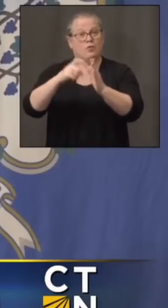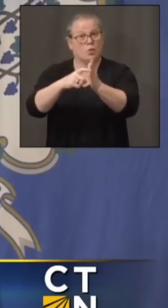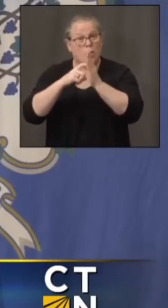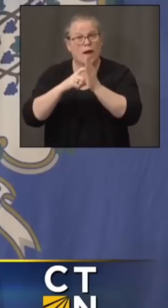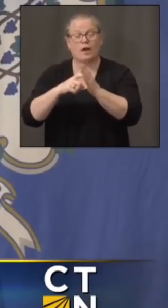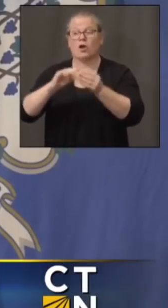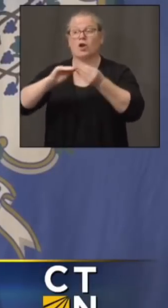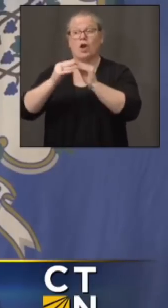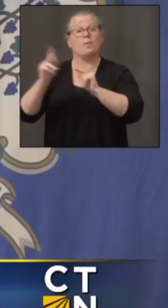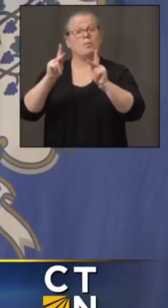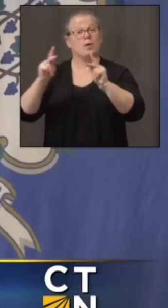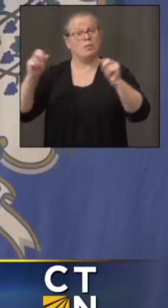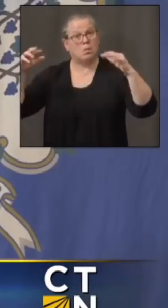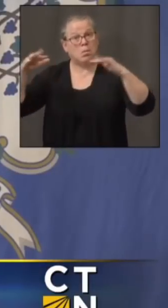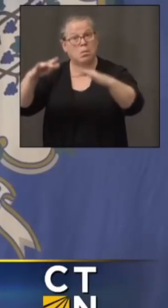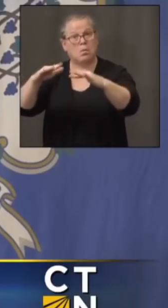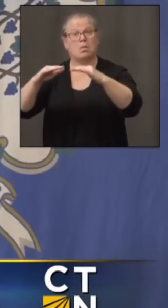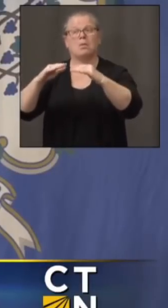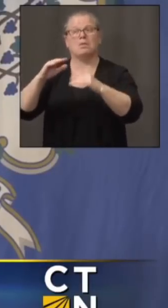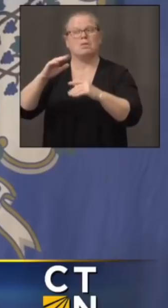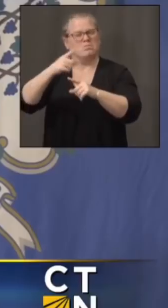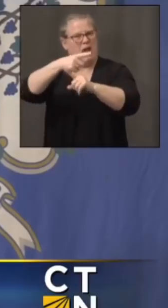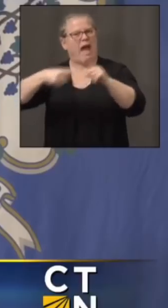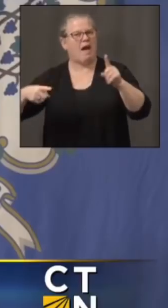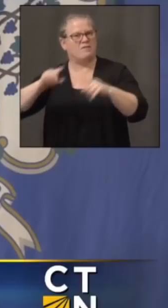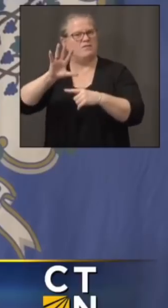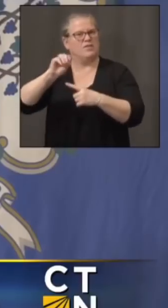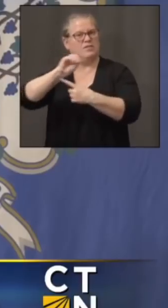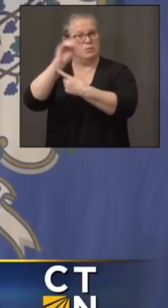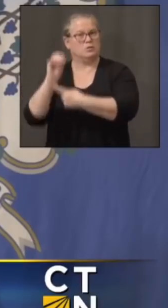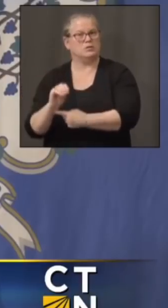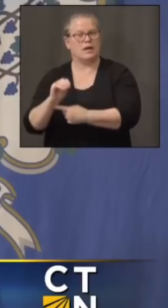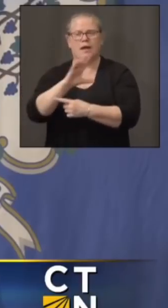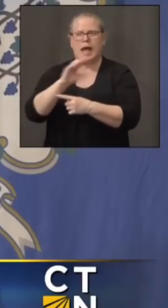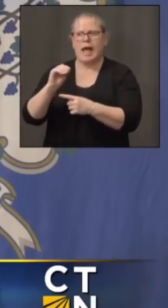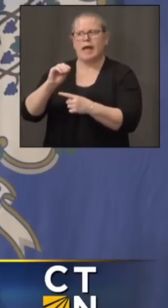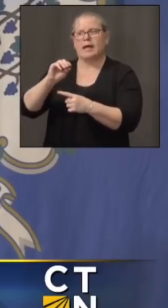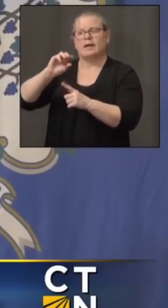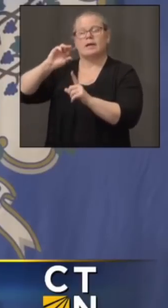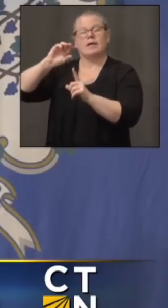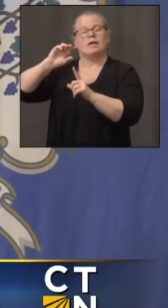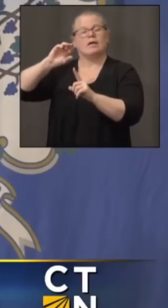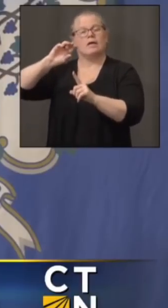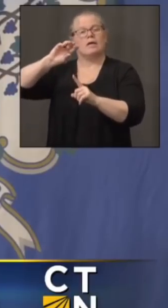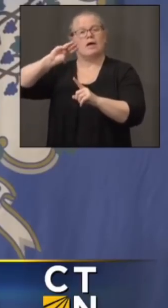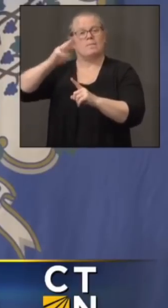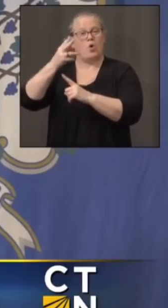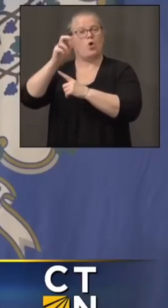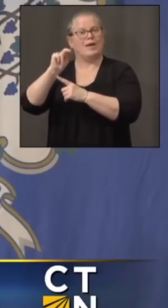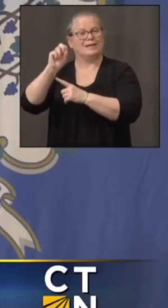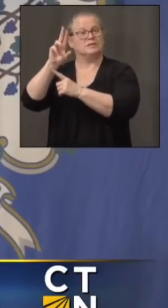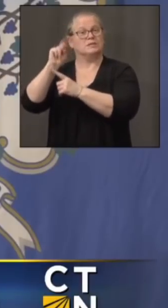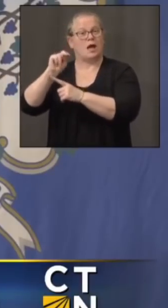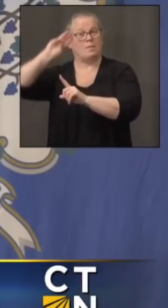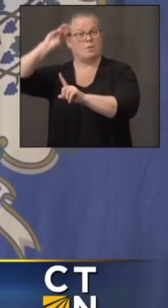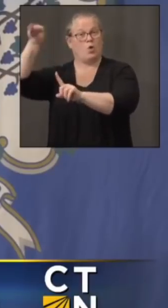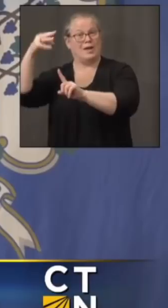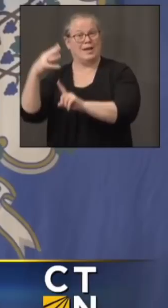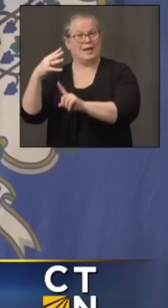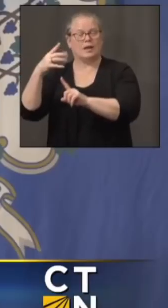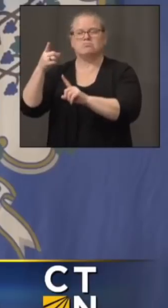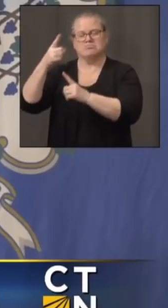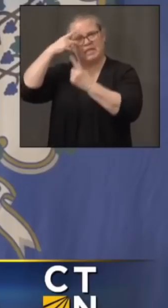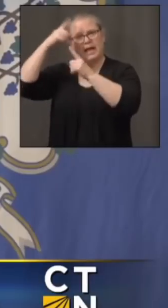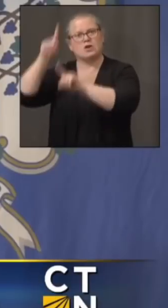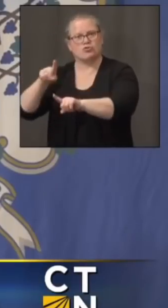such. A special thanks, I believe, to Mohegan Sun. Like us, they've said those restaurants got to stop serving